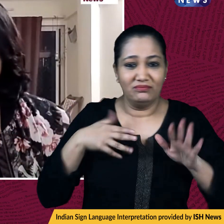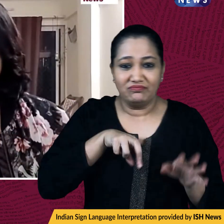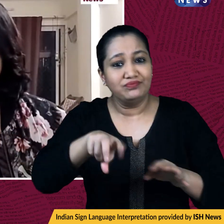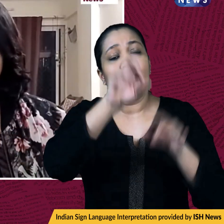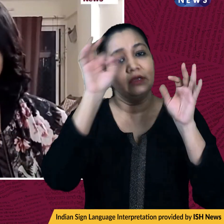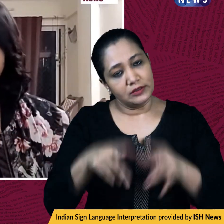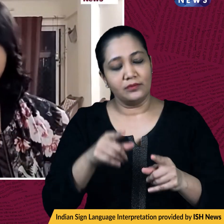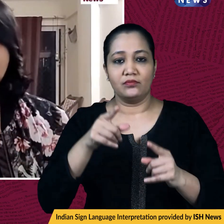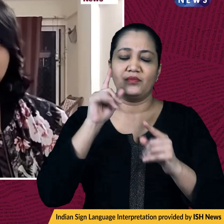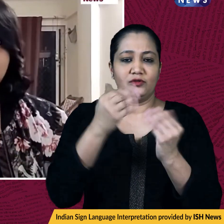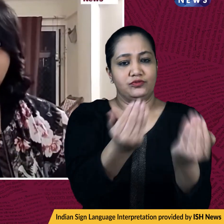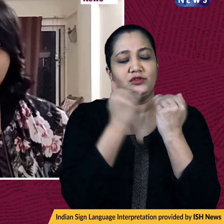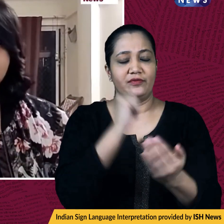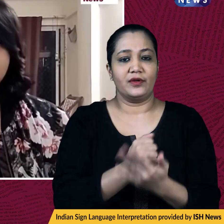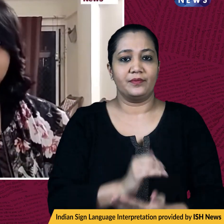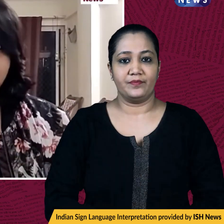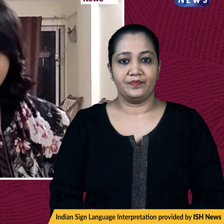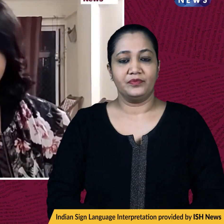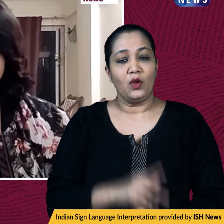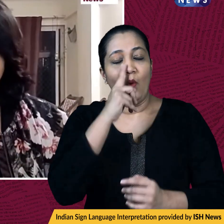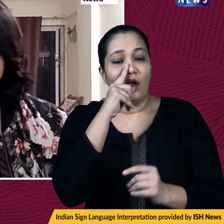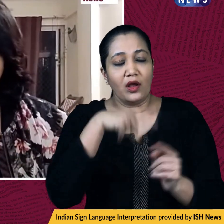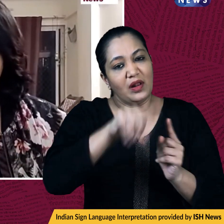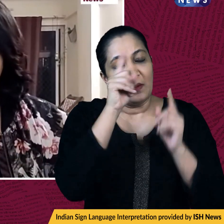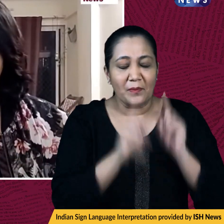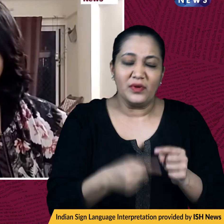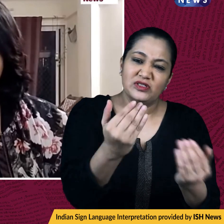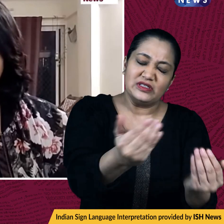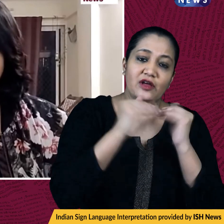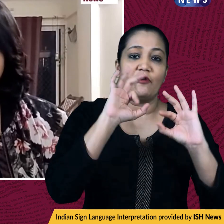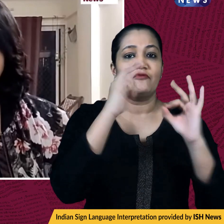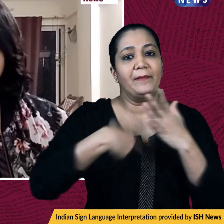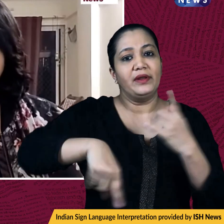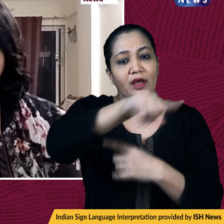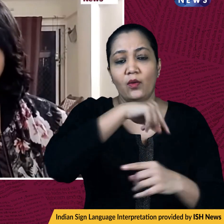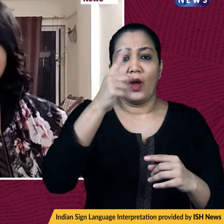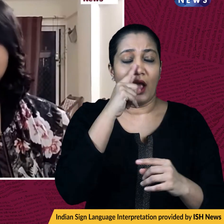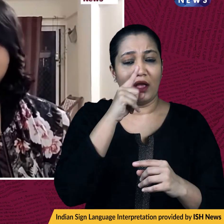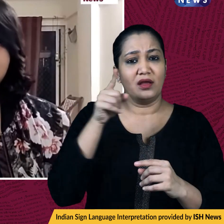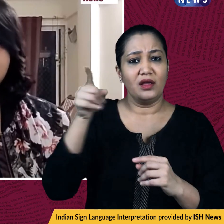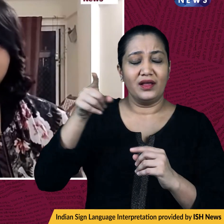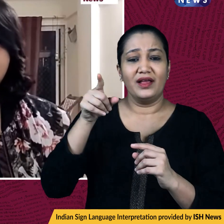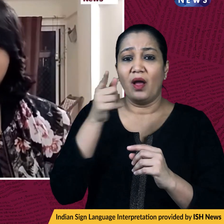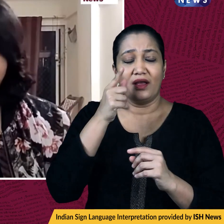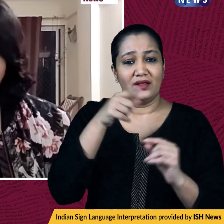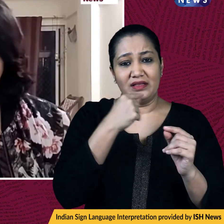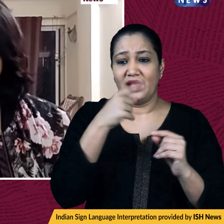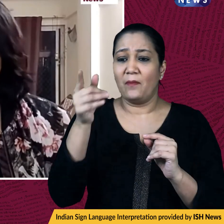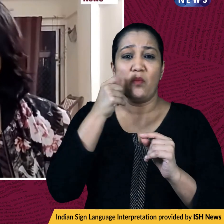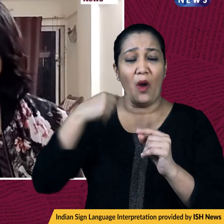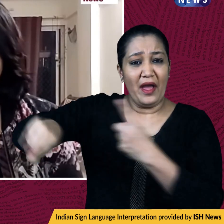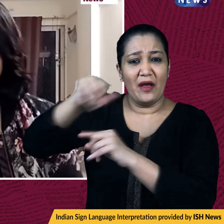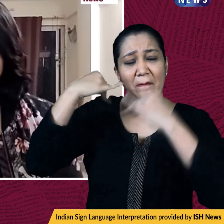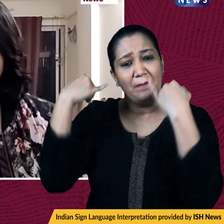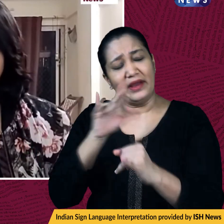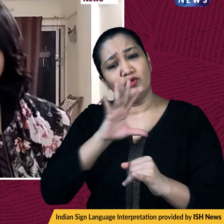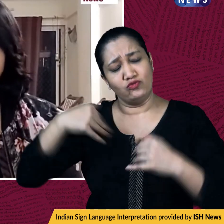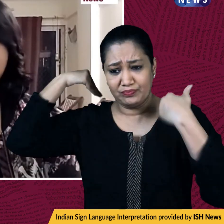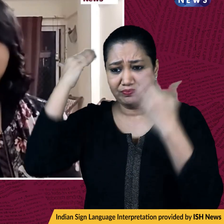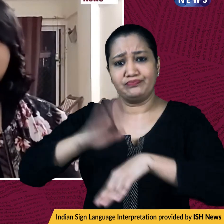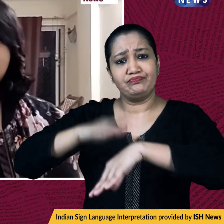Meanwhile, the US FDA has granted full approval to Moderna's Spikevax COVID vaccine. Now, Moderna's